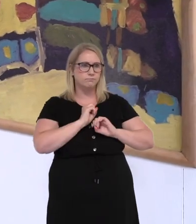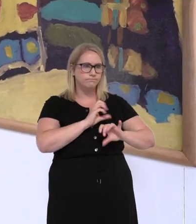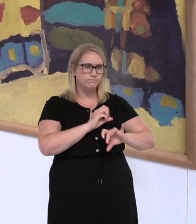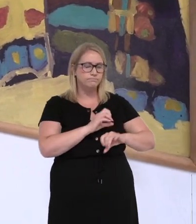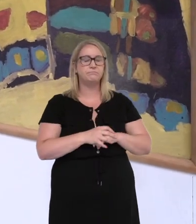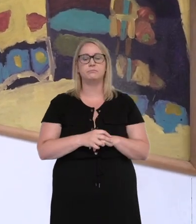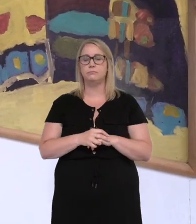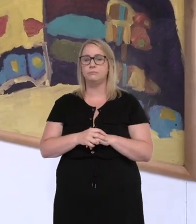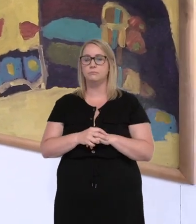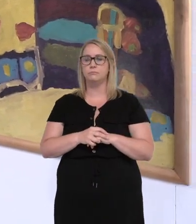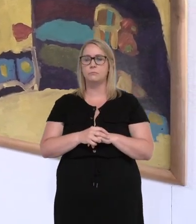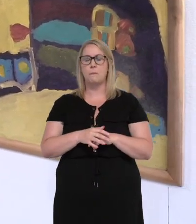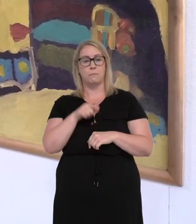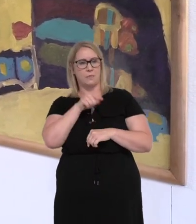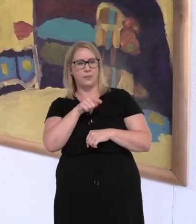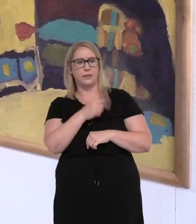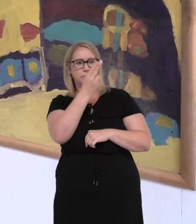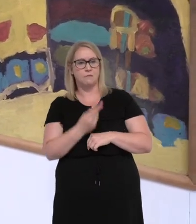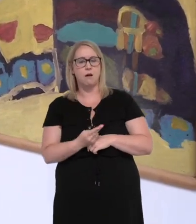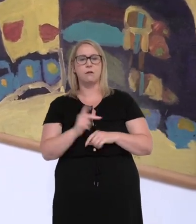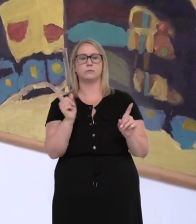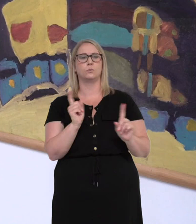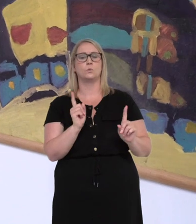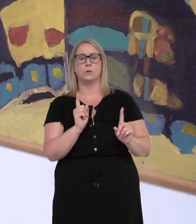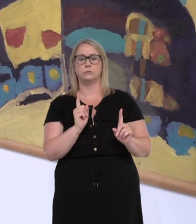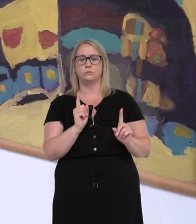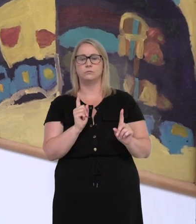This would probably be one of the